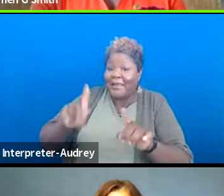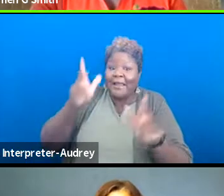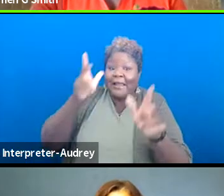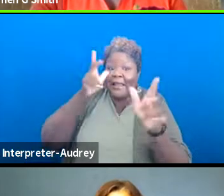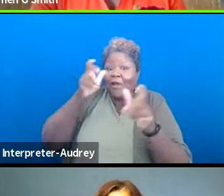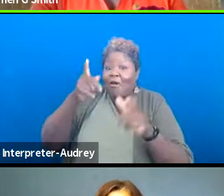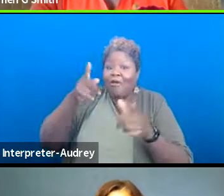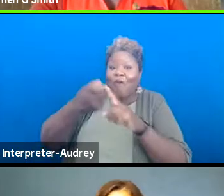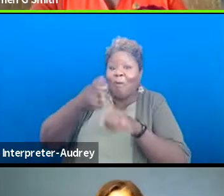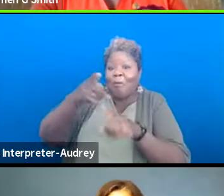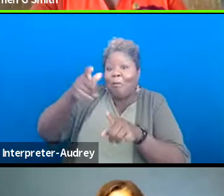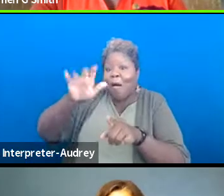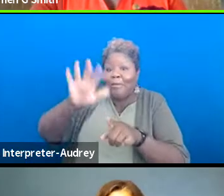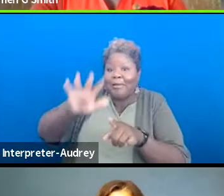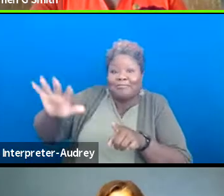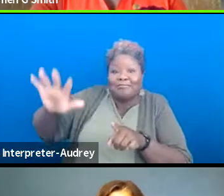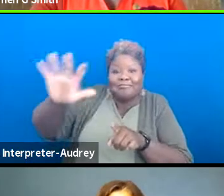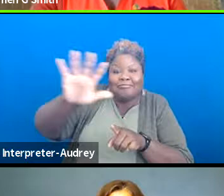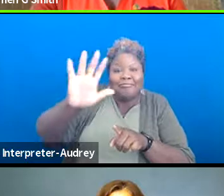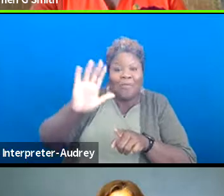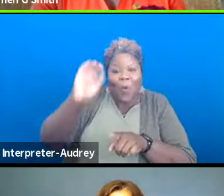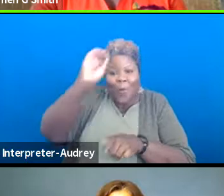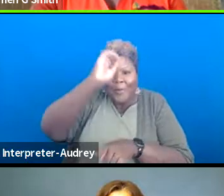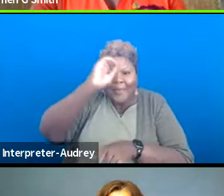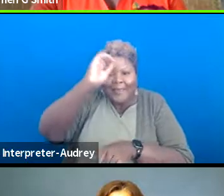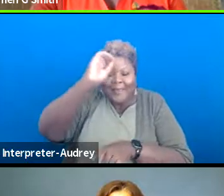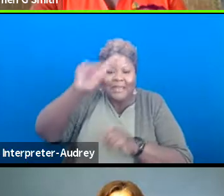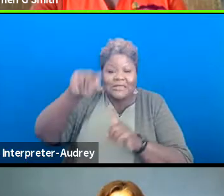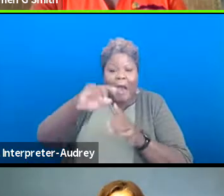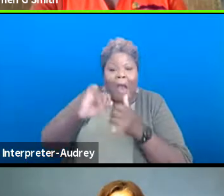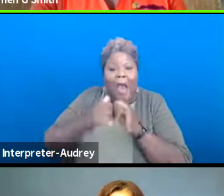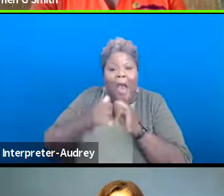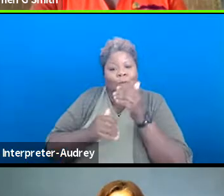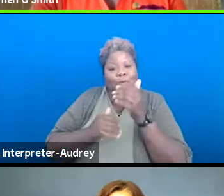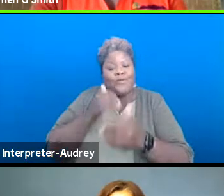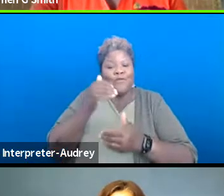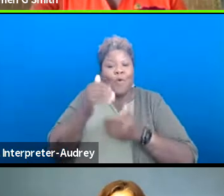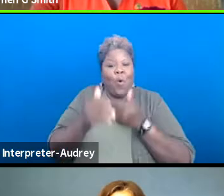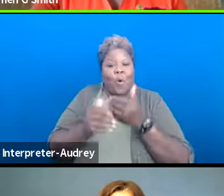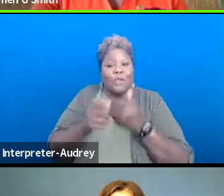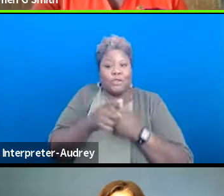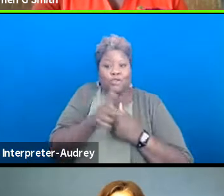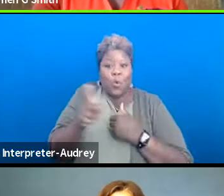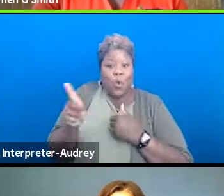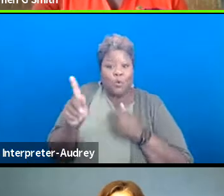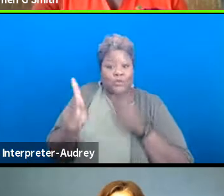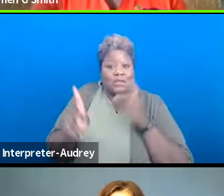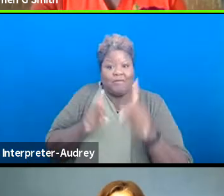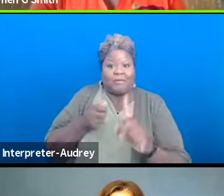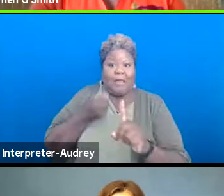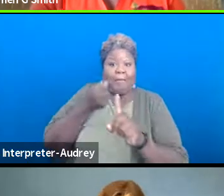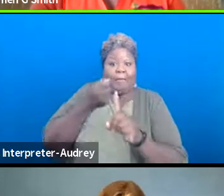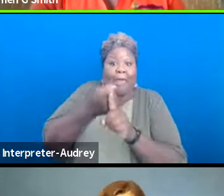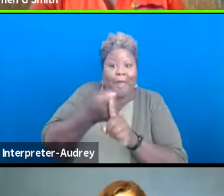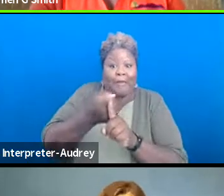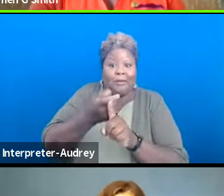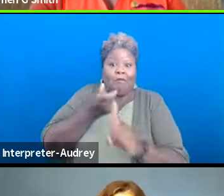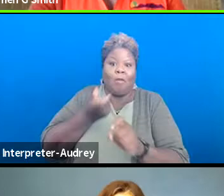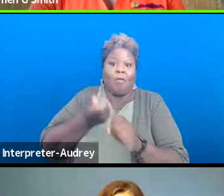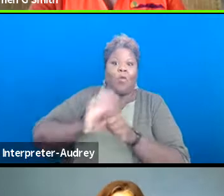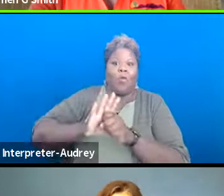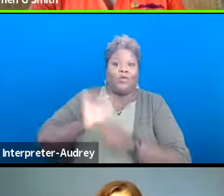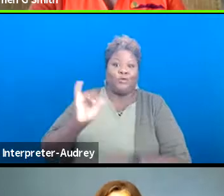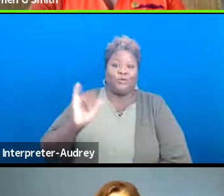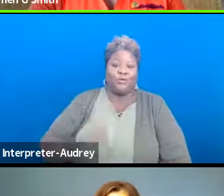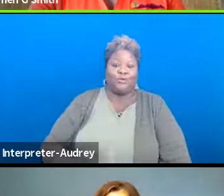the public about their opinions on how to move forward, since those individuals have been impacted by COVID. Mm-hmm.